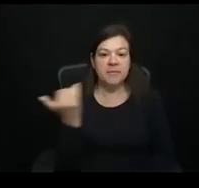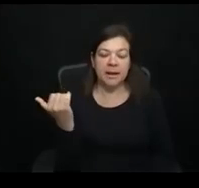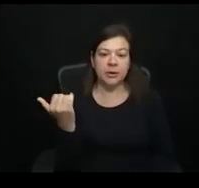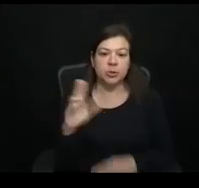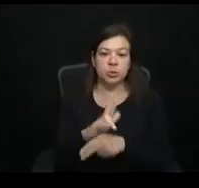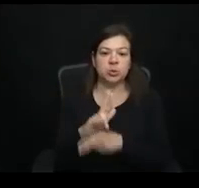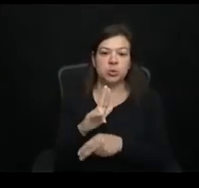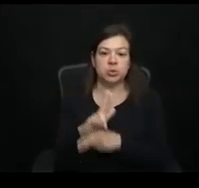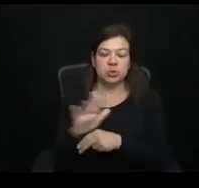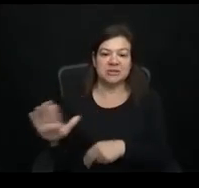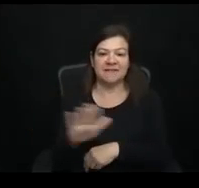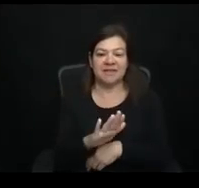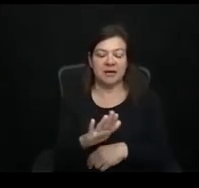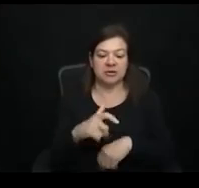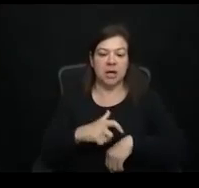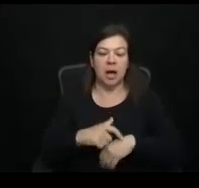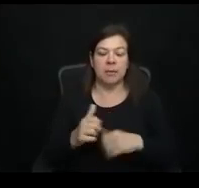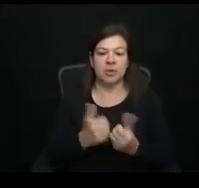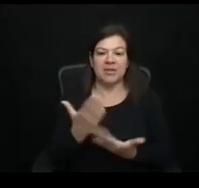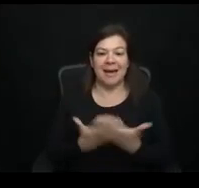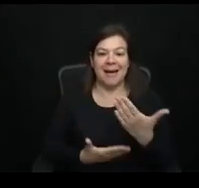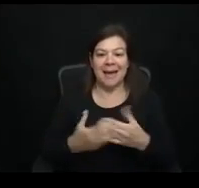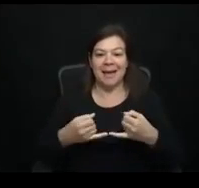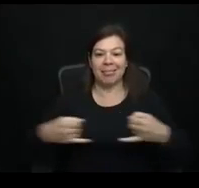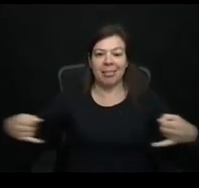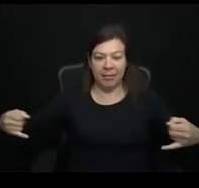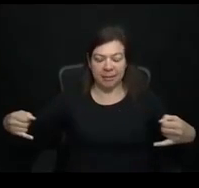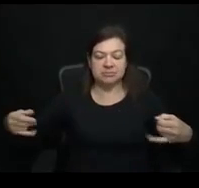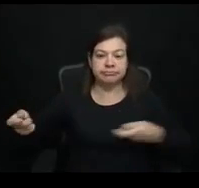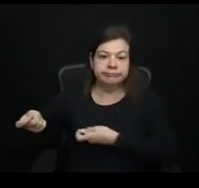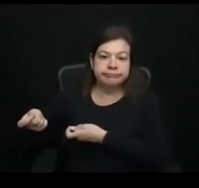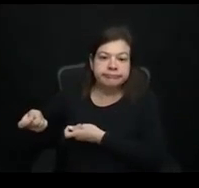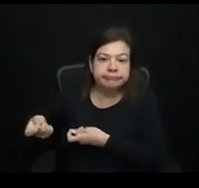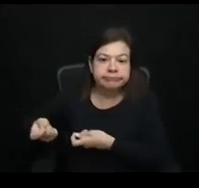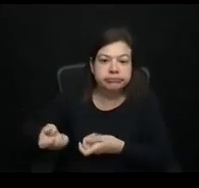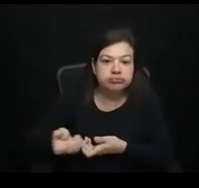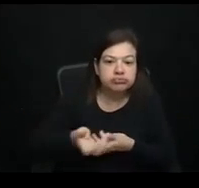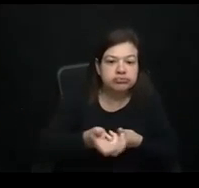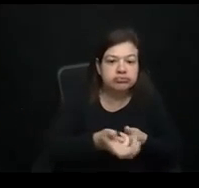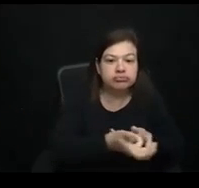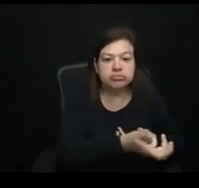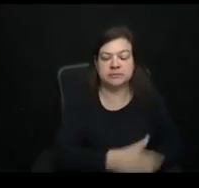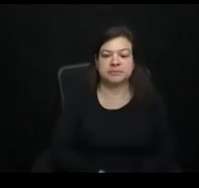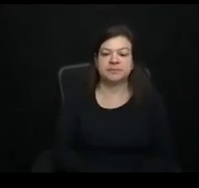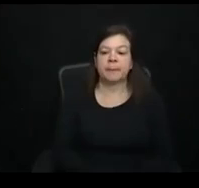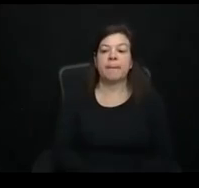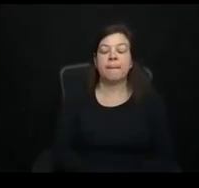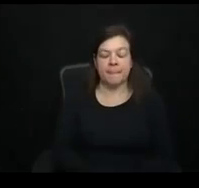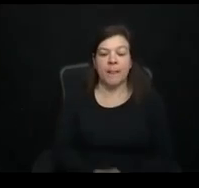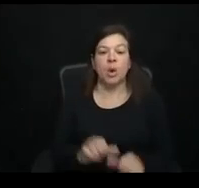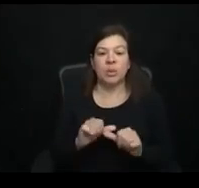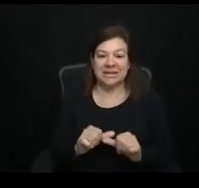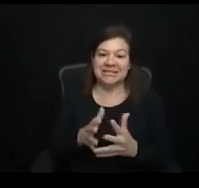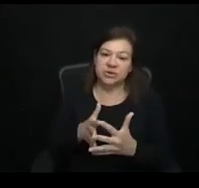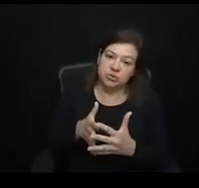of hand line and other activities in those areas. So we continue to kind of penetrate into those areas